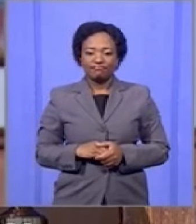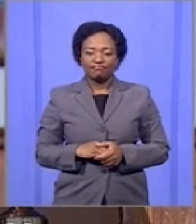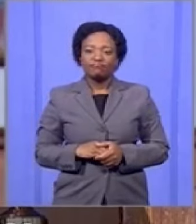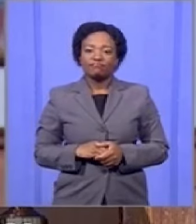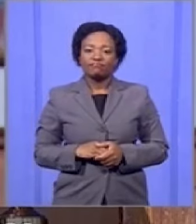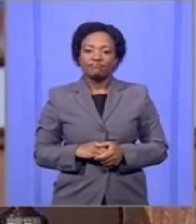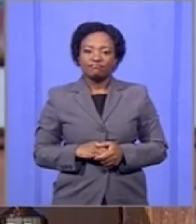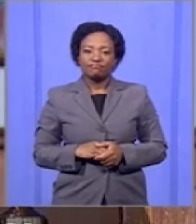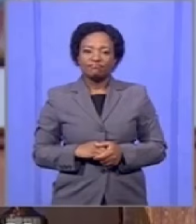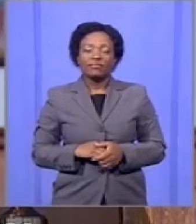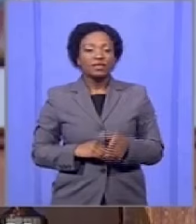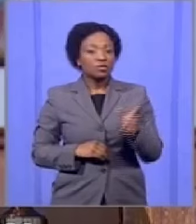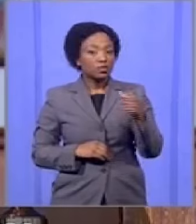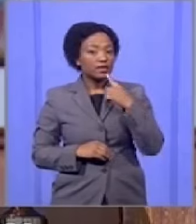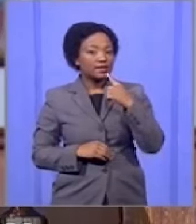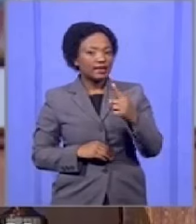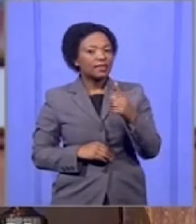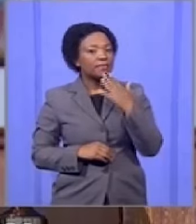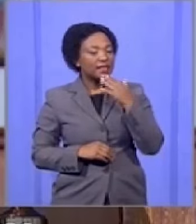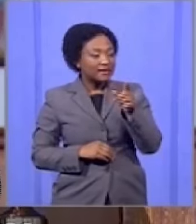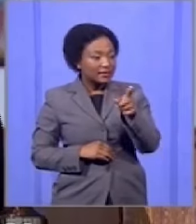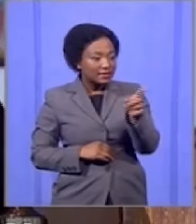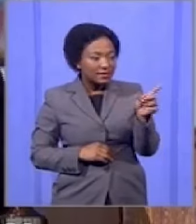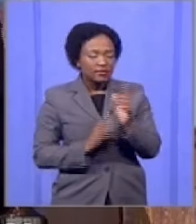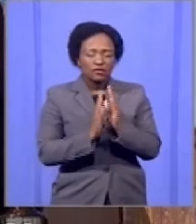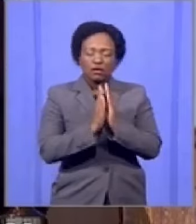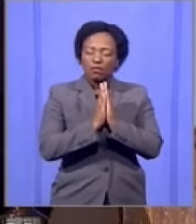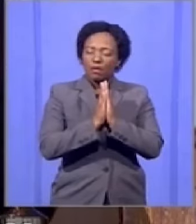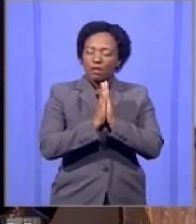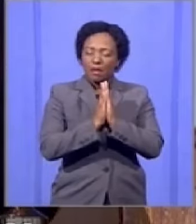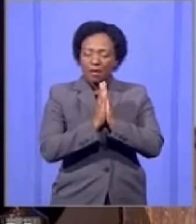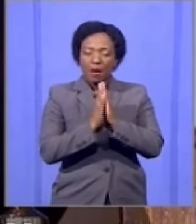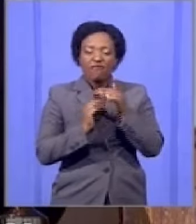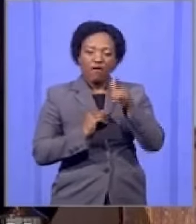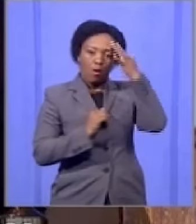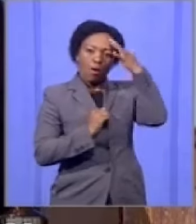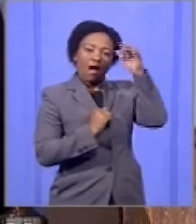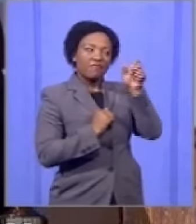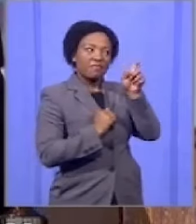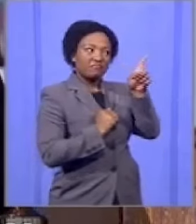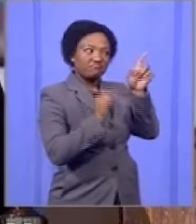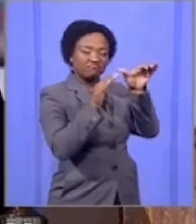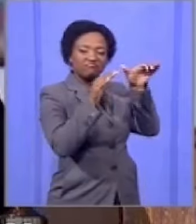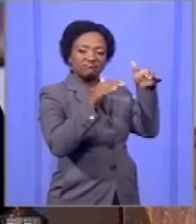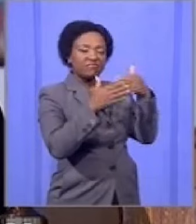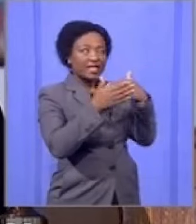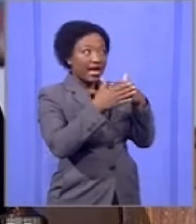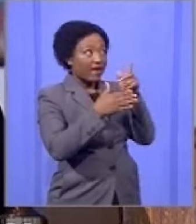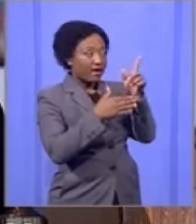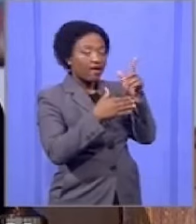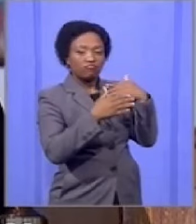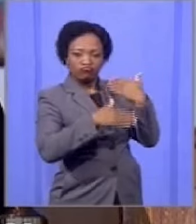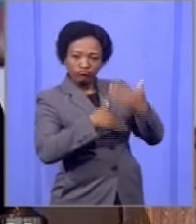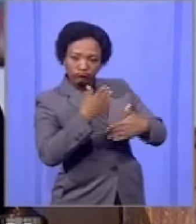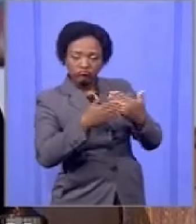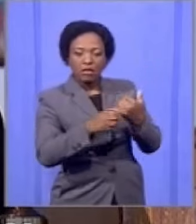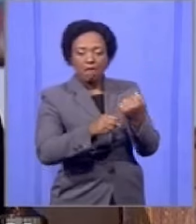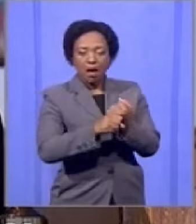Sithi khulekani ukuthi nithandazele uhulumeni akwazi ukuthi aqhubeke